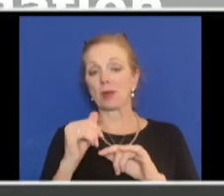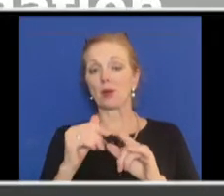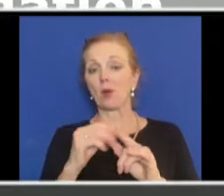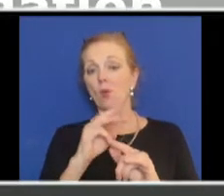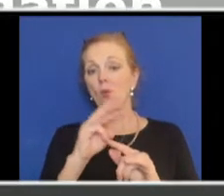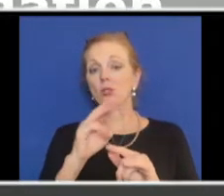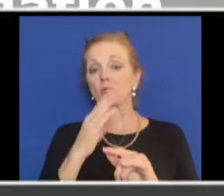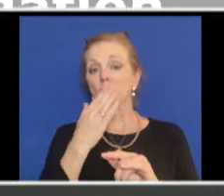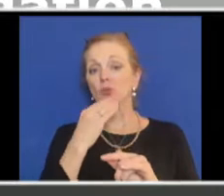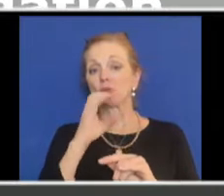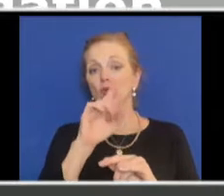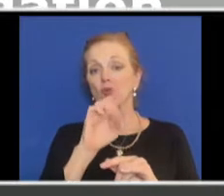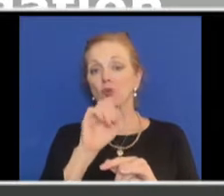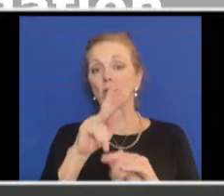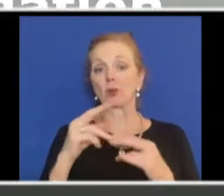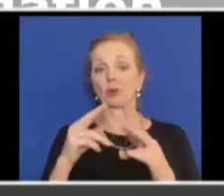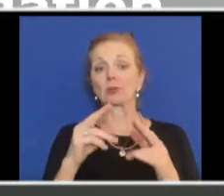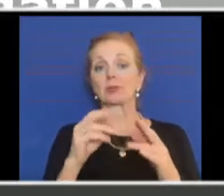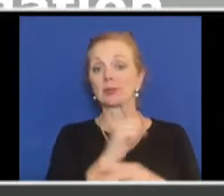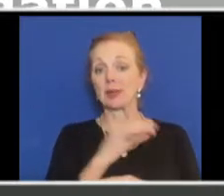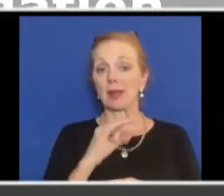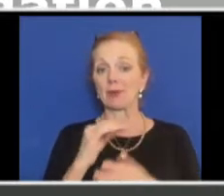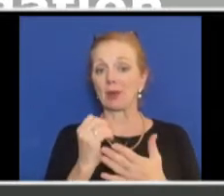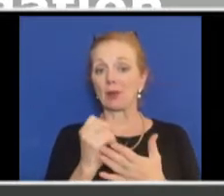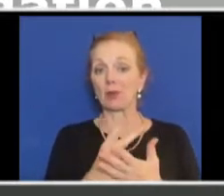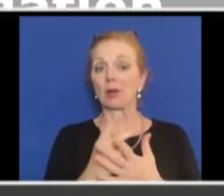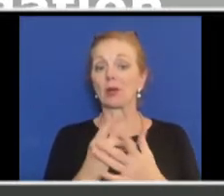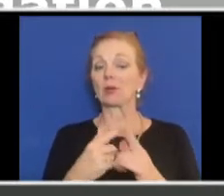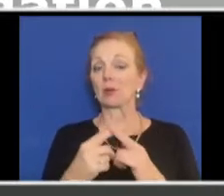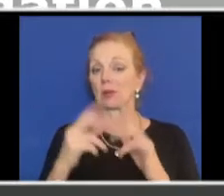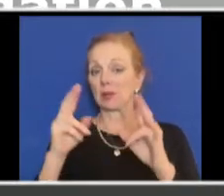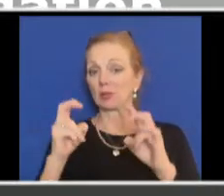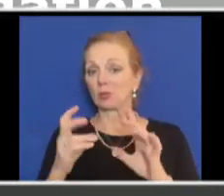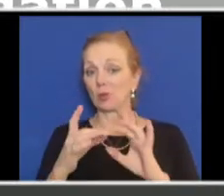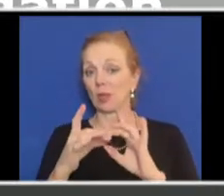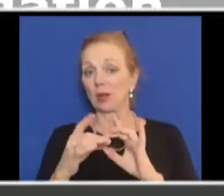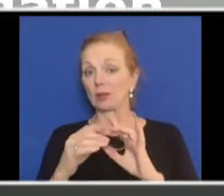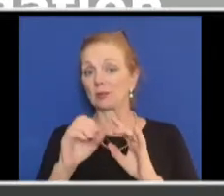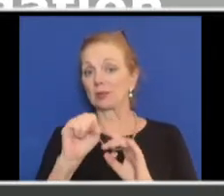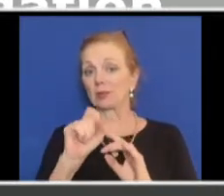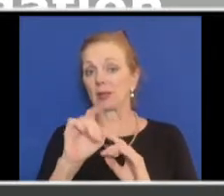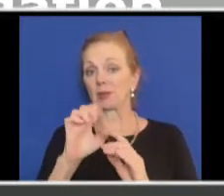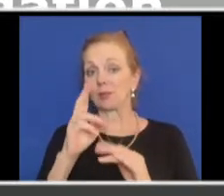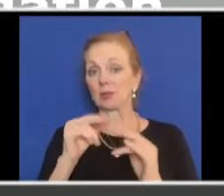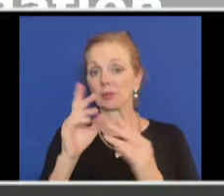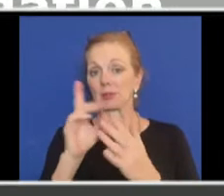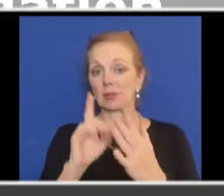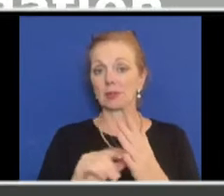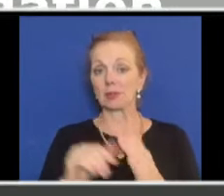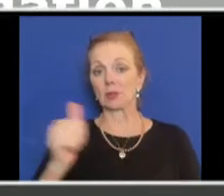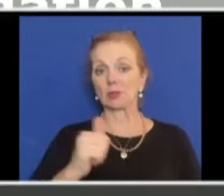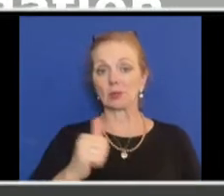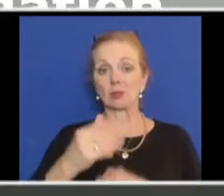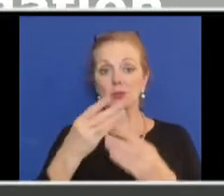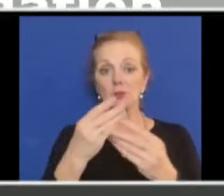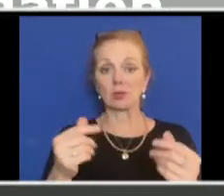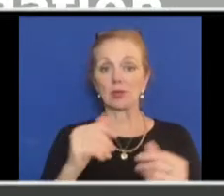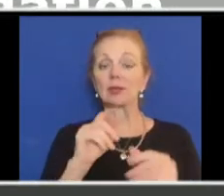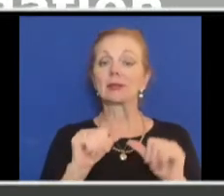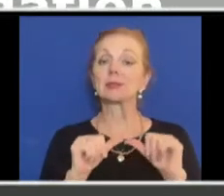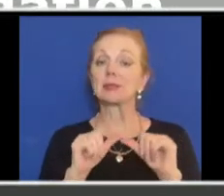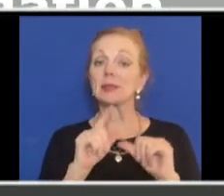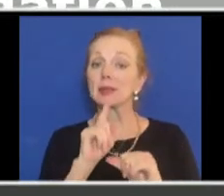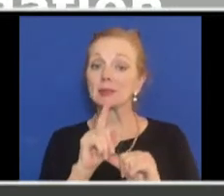Road staff does recommend approval of this petition we do have issues related to site building design and transportation to be resolved it is consistent with